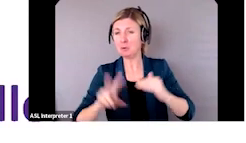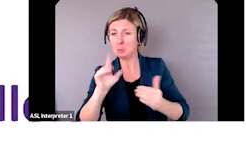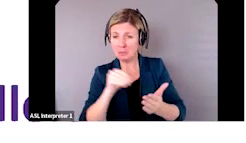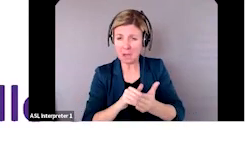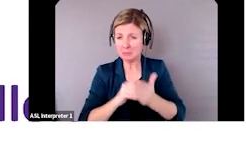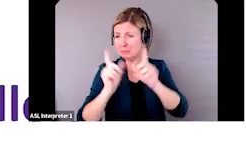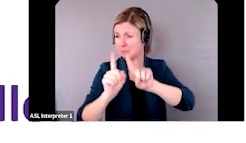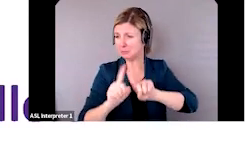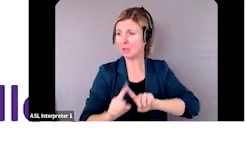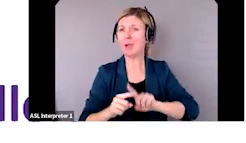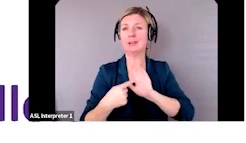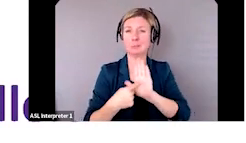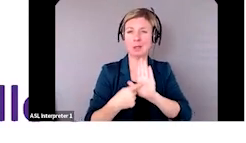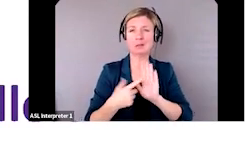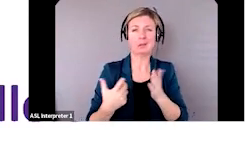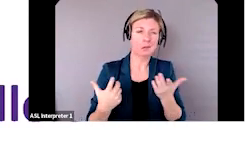of what you're trying to do.